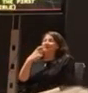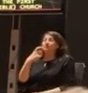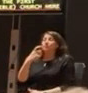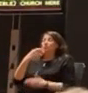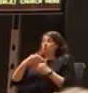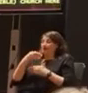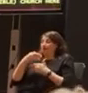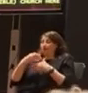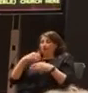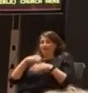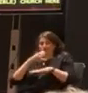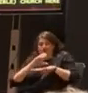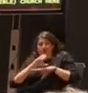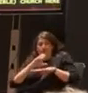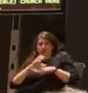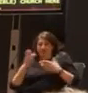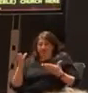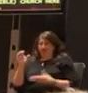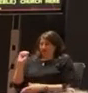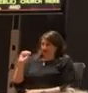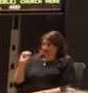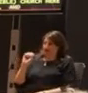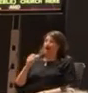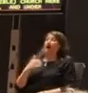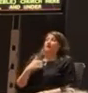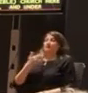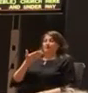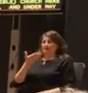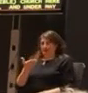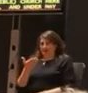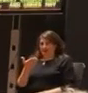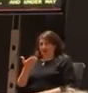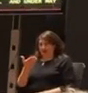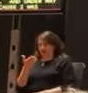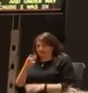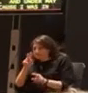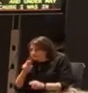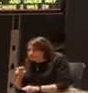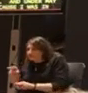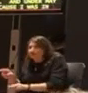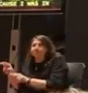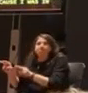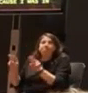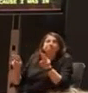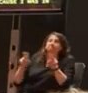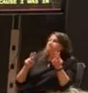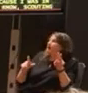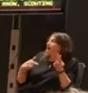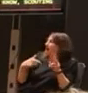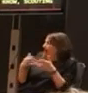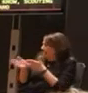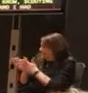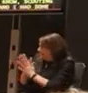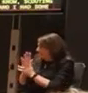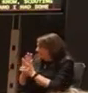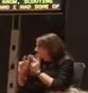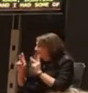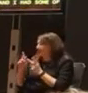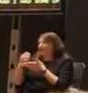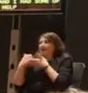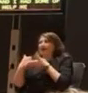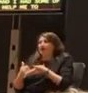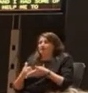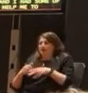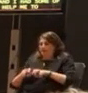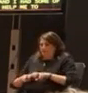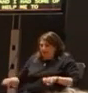And under my research, as I was in there, you know, scouting the place, and I had some of the people help me to move the benches